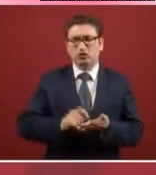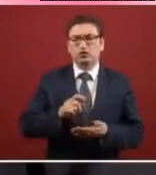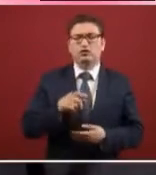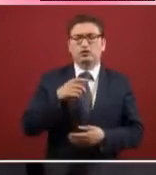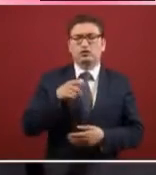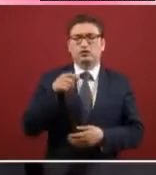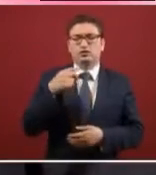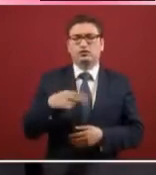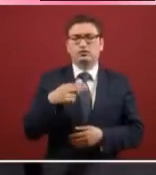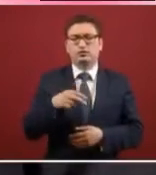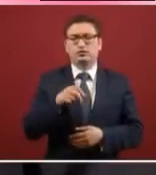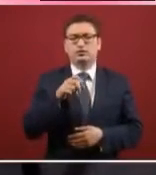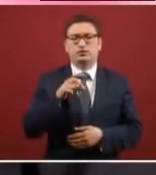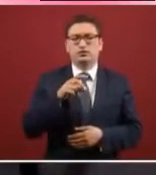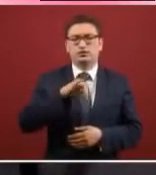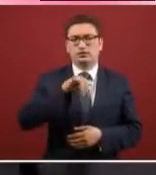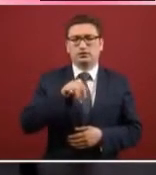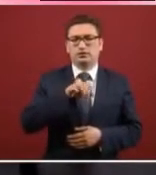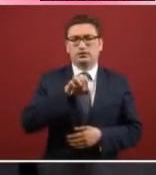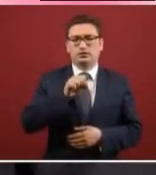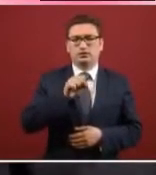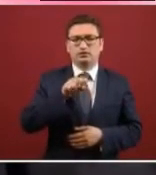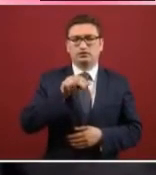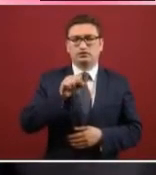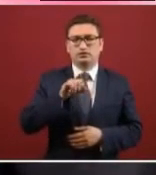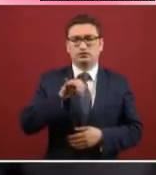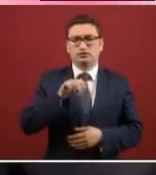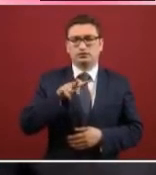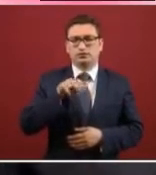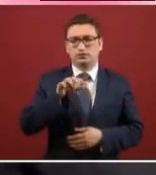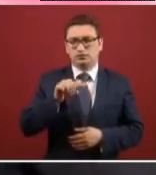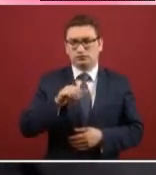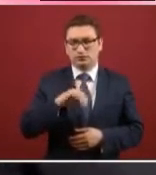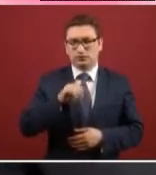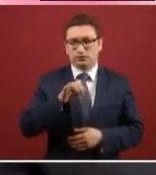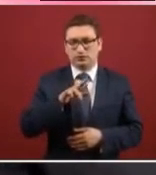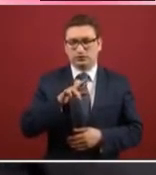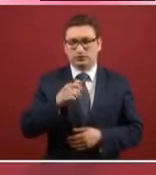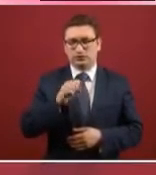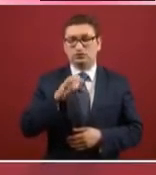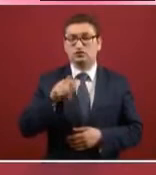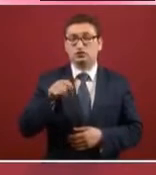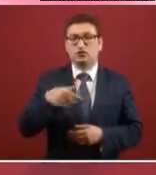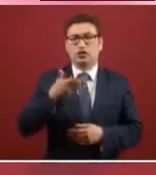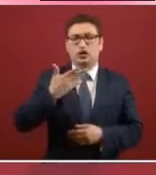a situation where de los años Jesús 60. In the 1960s